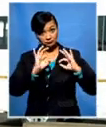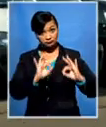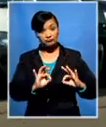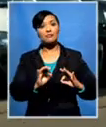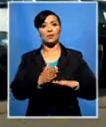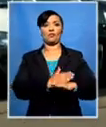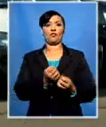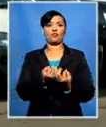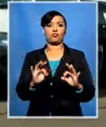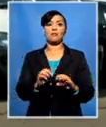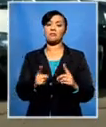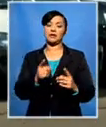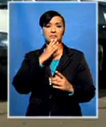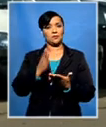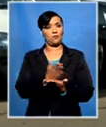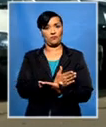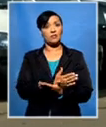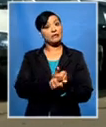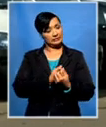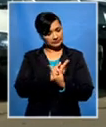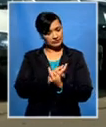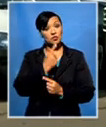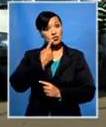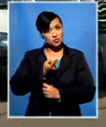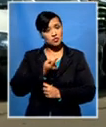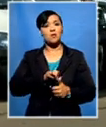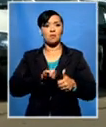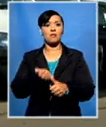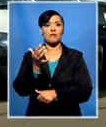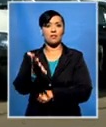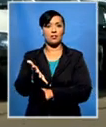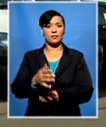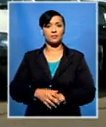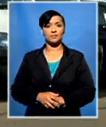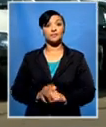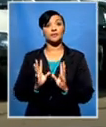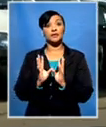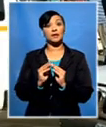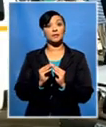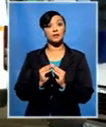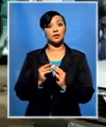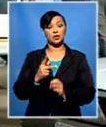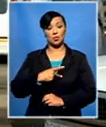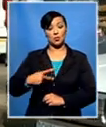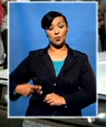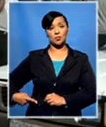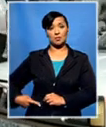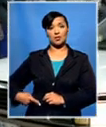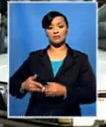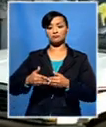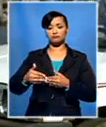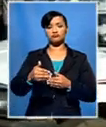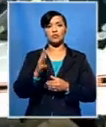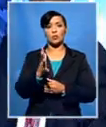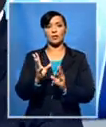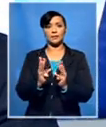they could be released. This seems to have been abandoned. The taxis will be released tomorrow morning. Another meeting with the Premier has been